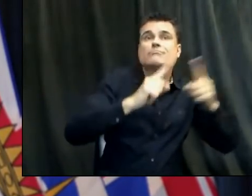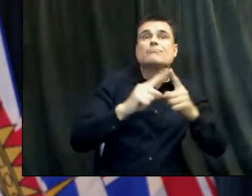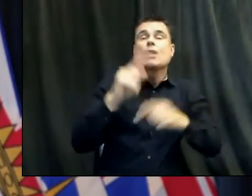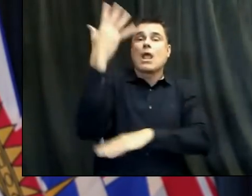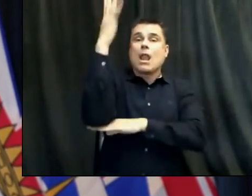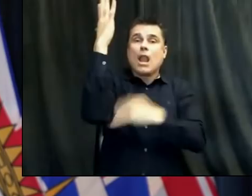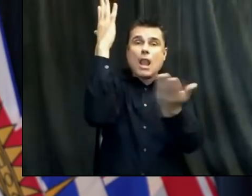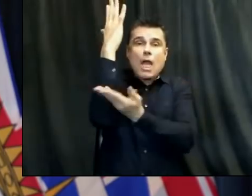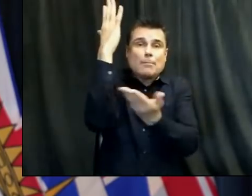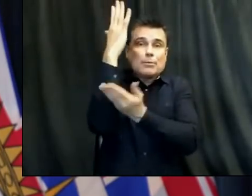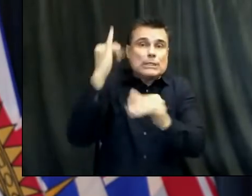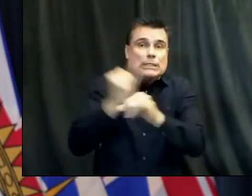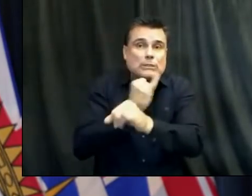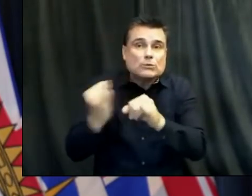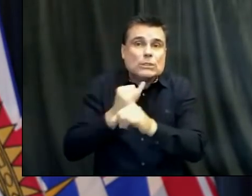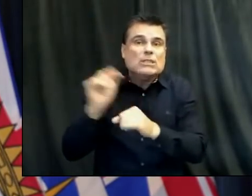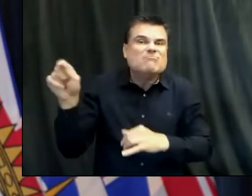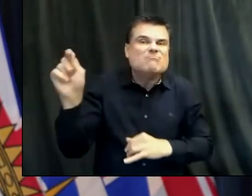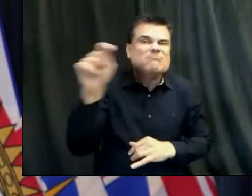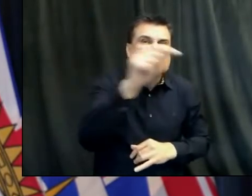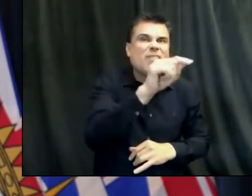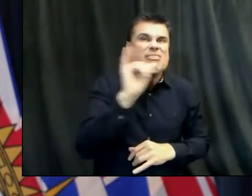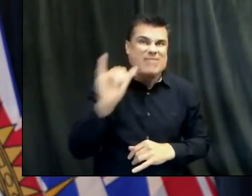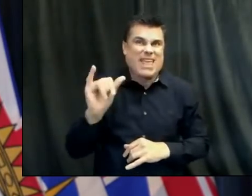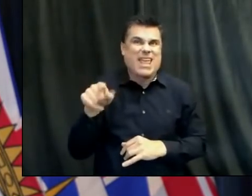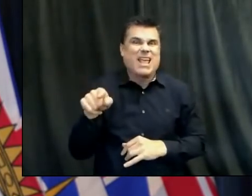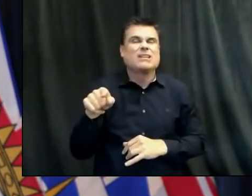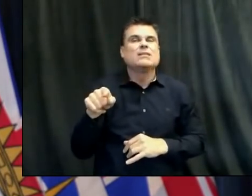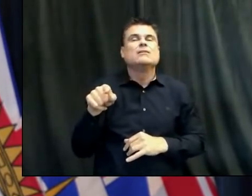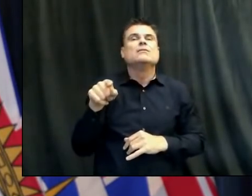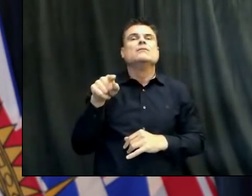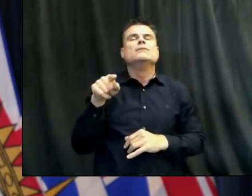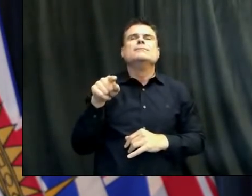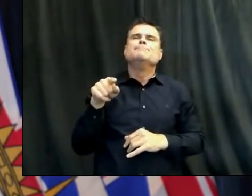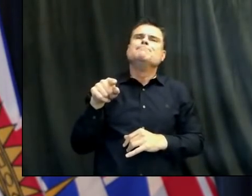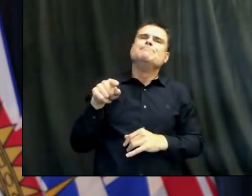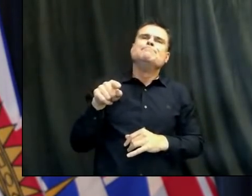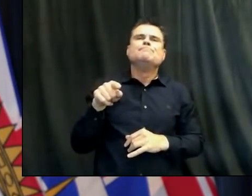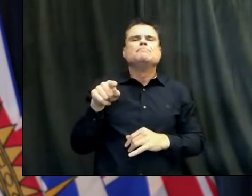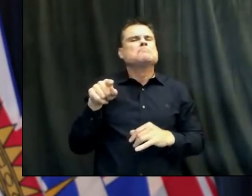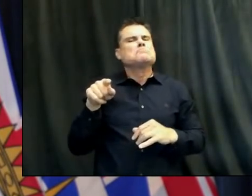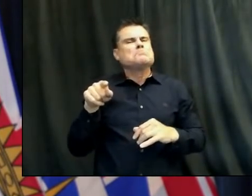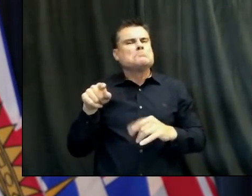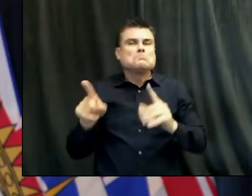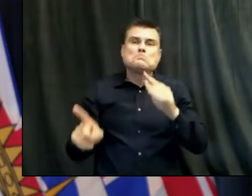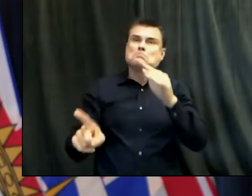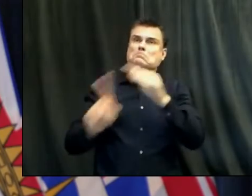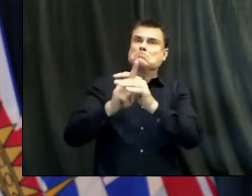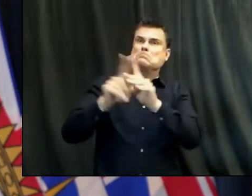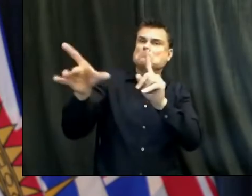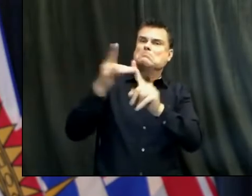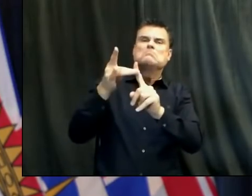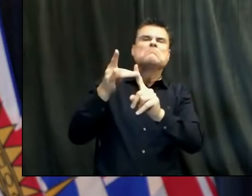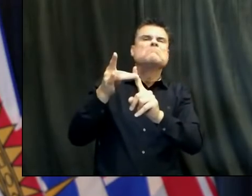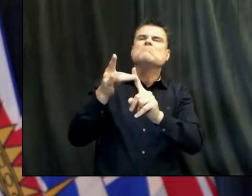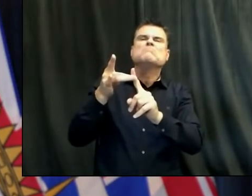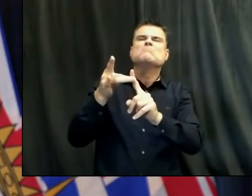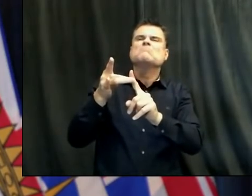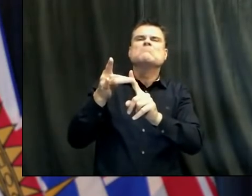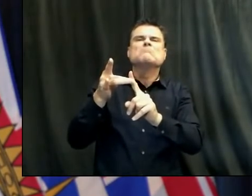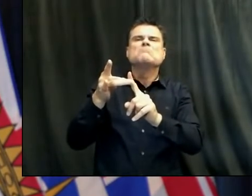situations. So we have been working with WorkSafe and the business community around those issues. We have